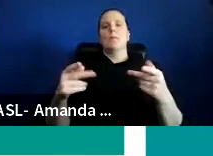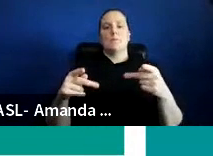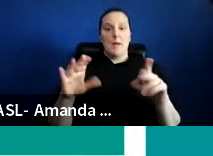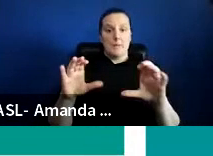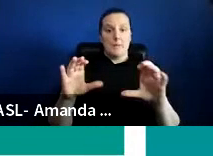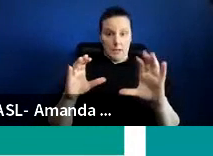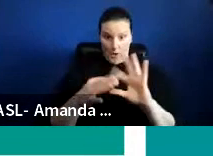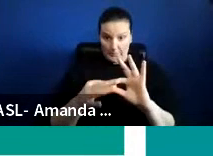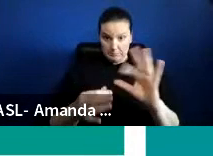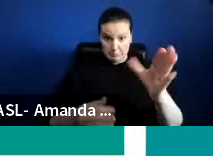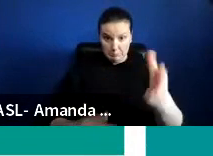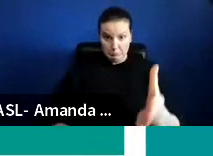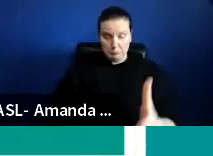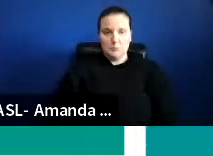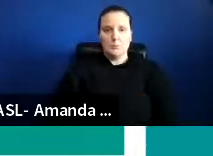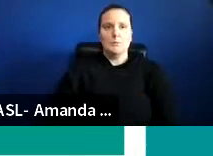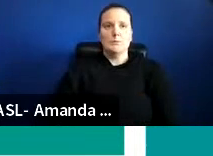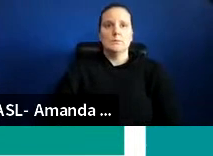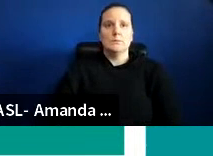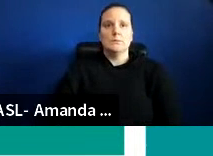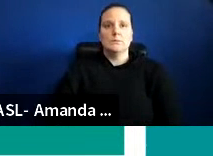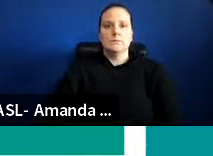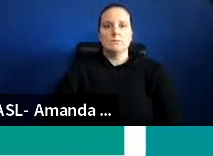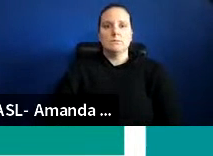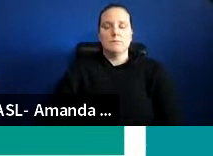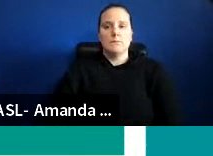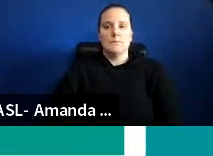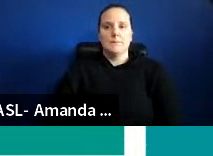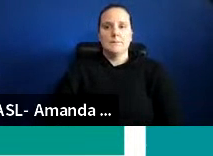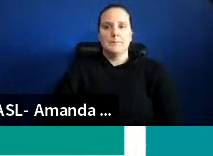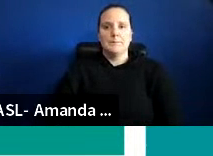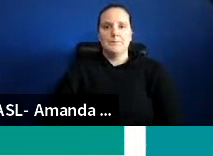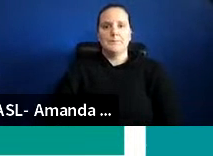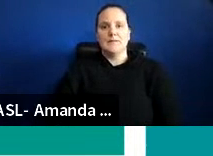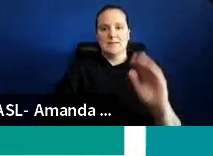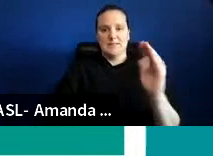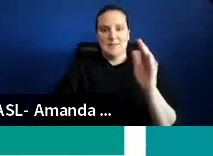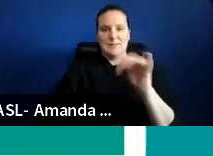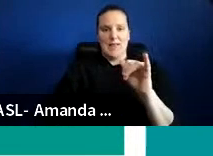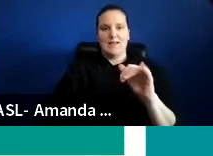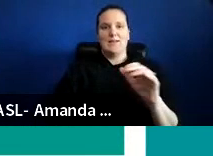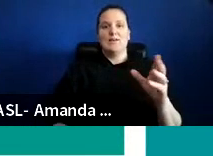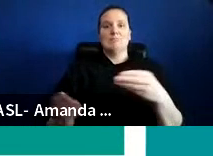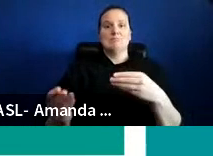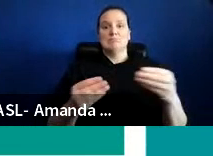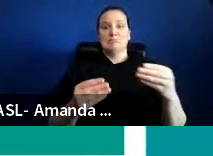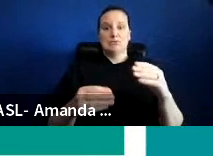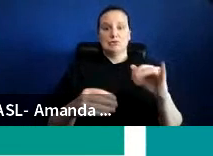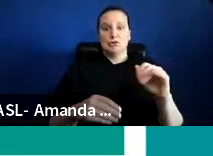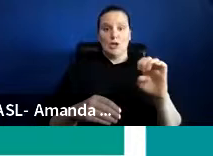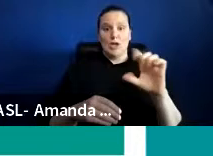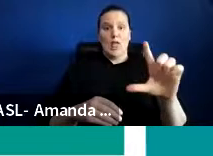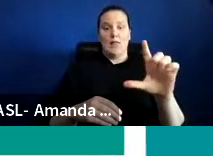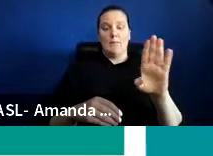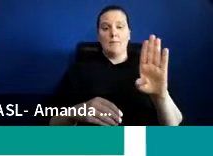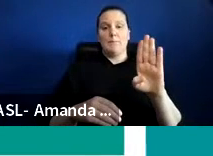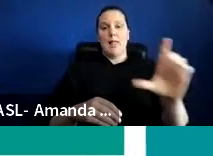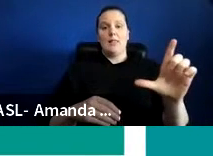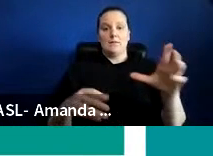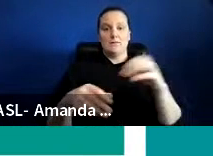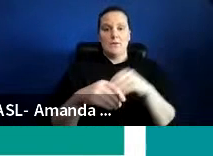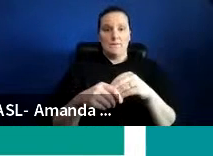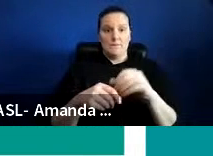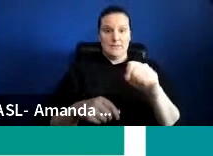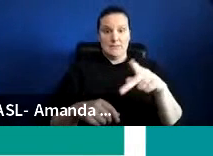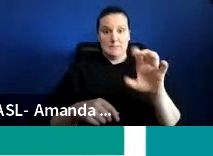comment. So at this time, it looks like my co-facilitator, Johnell Bell, has entered the space.